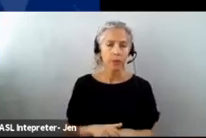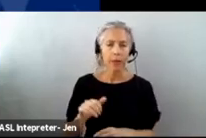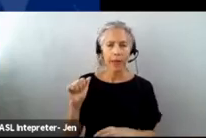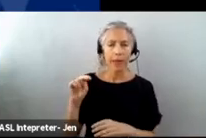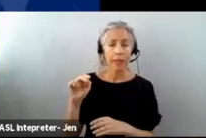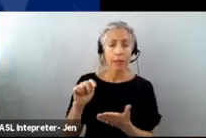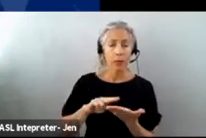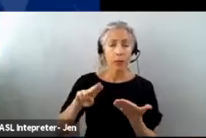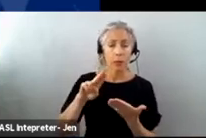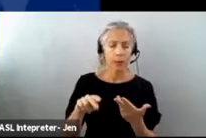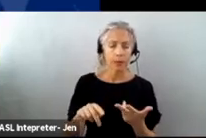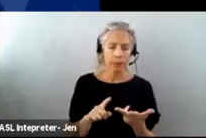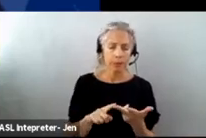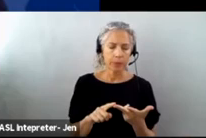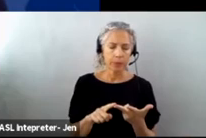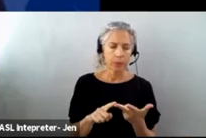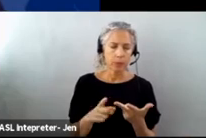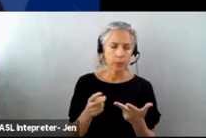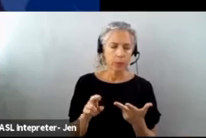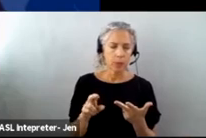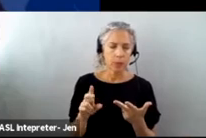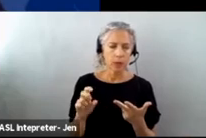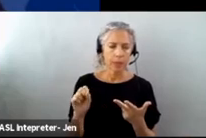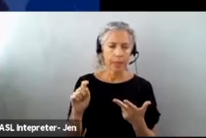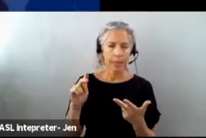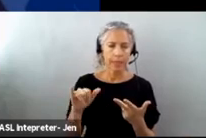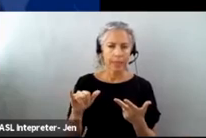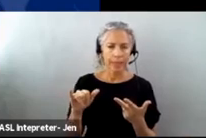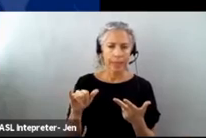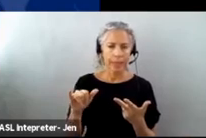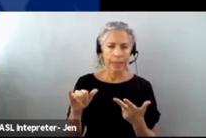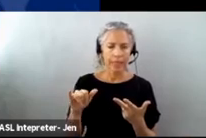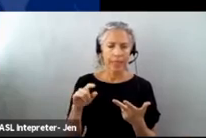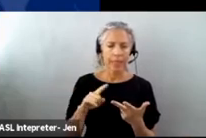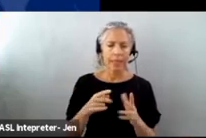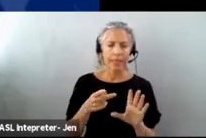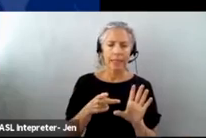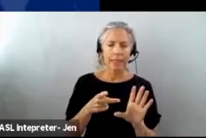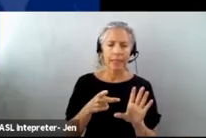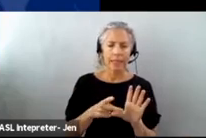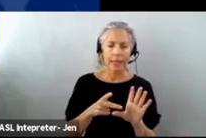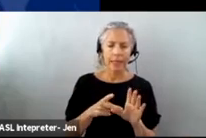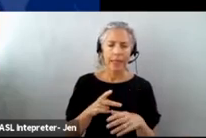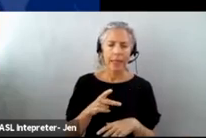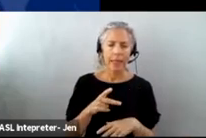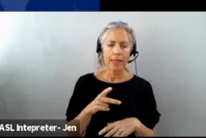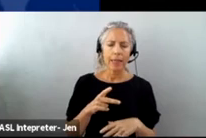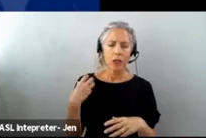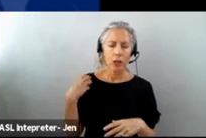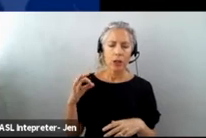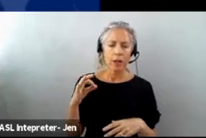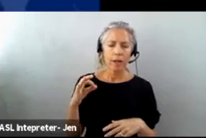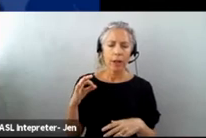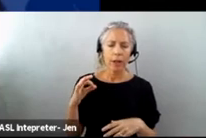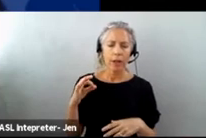University. And Dr. Stacy Dusing is the Sykes Family Chair of Pediatric Physical Therapy, Health and Development,